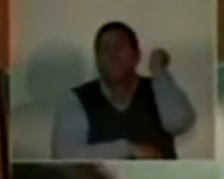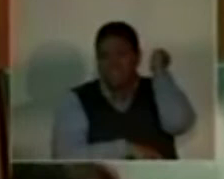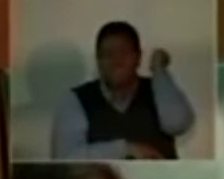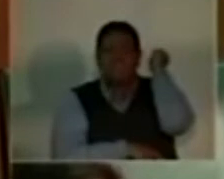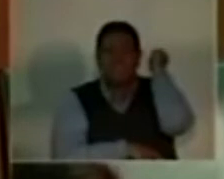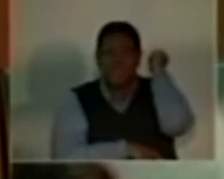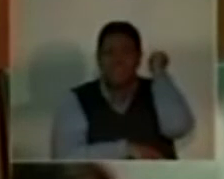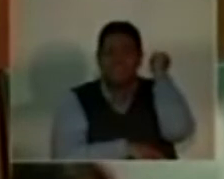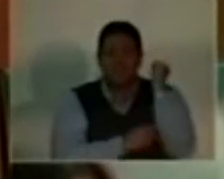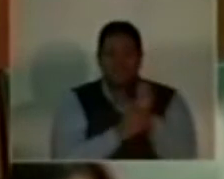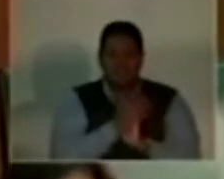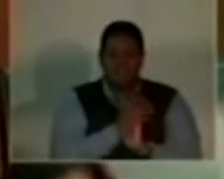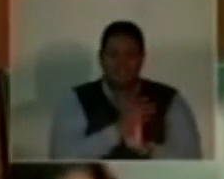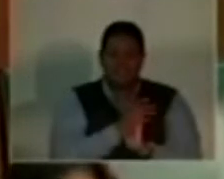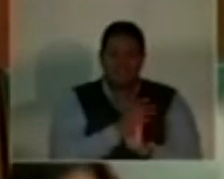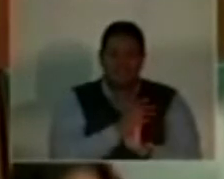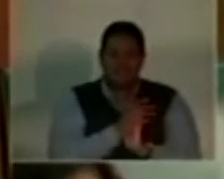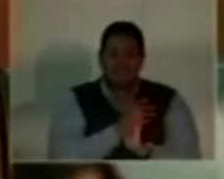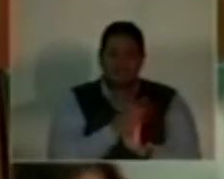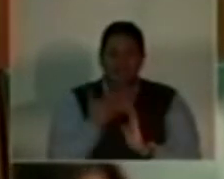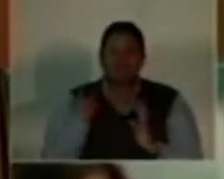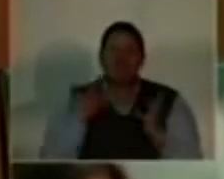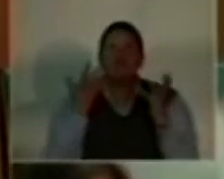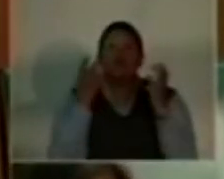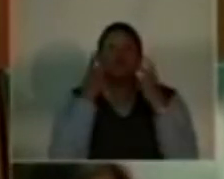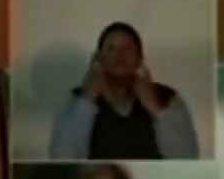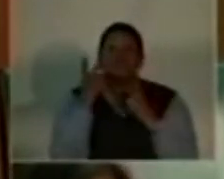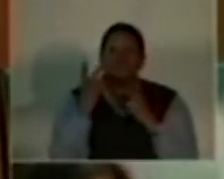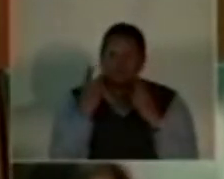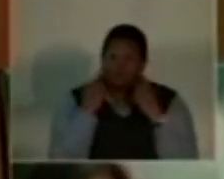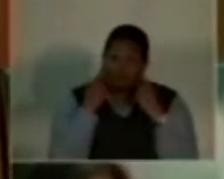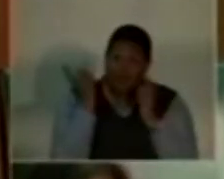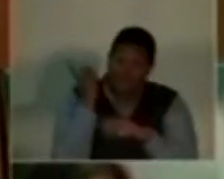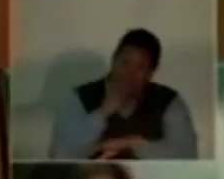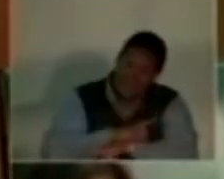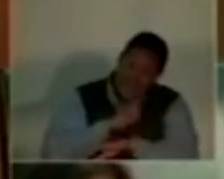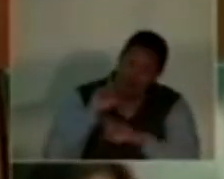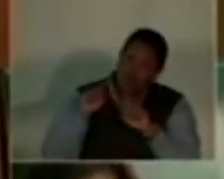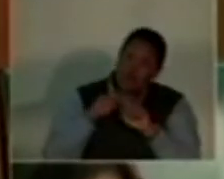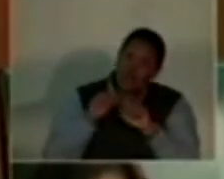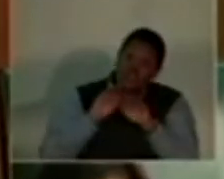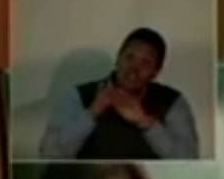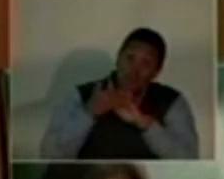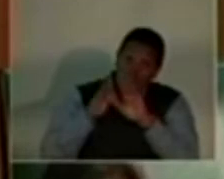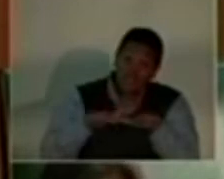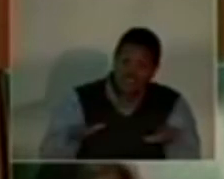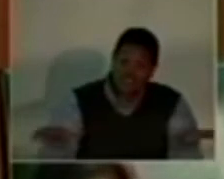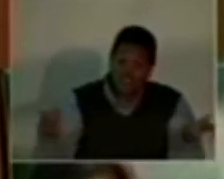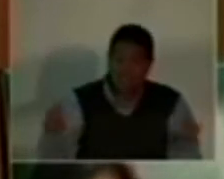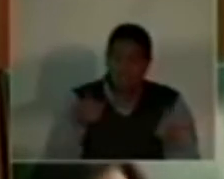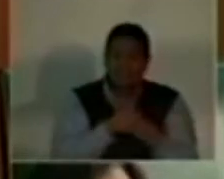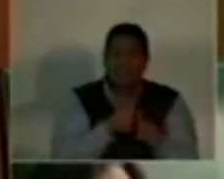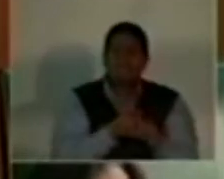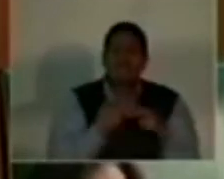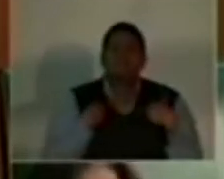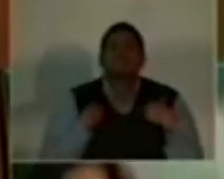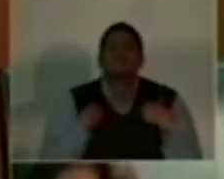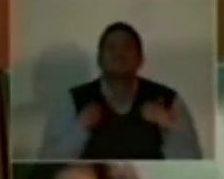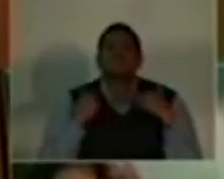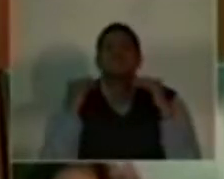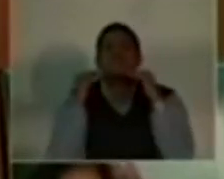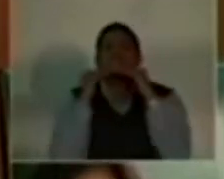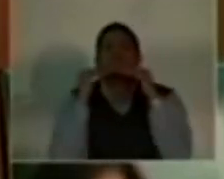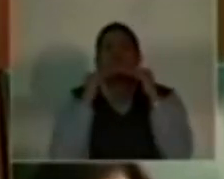And I, Mr. Speaker, would love to see the day when Jamaican children have